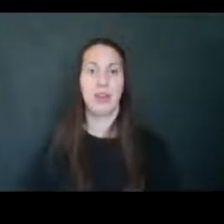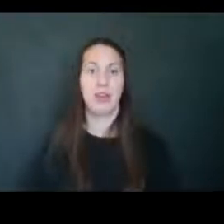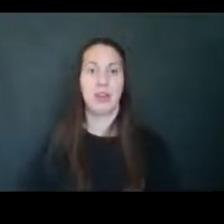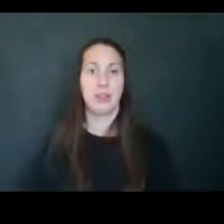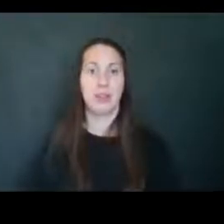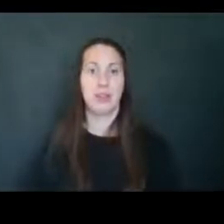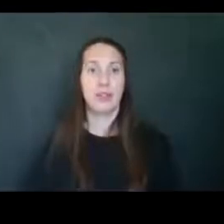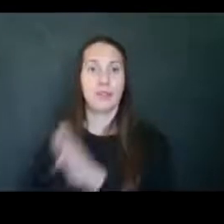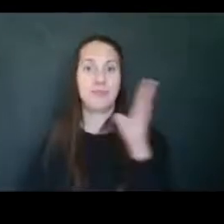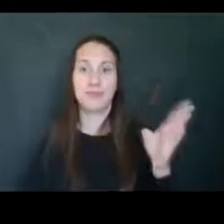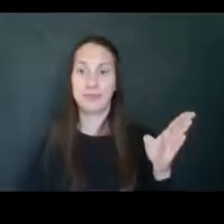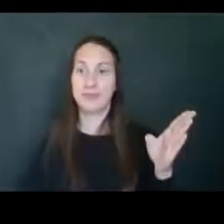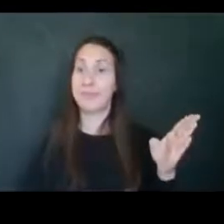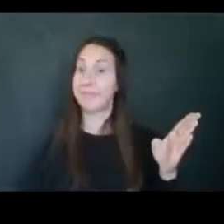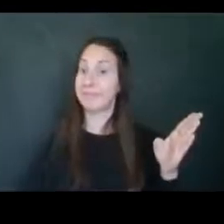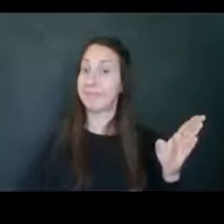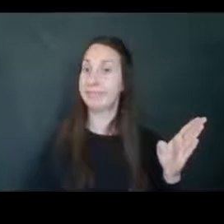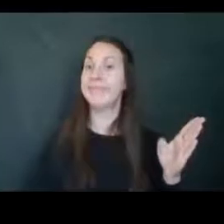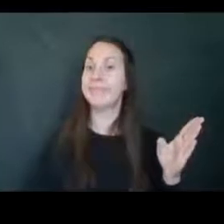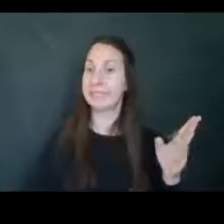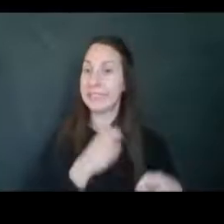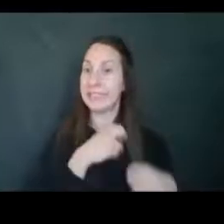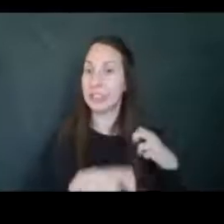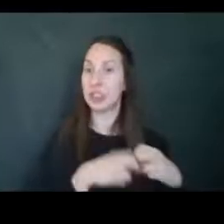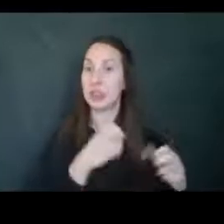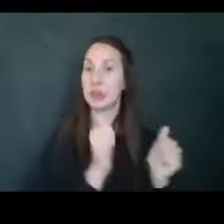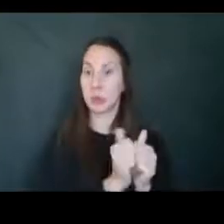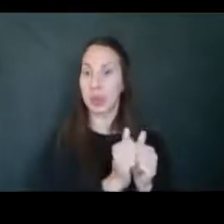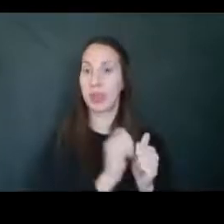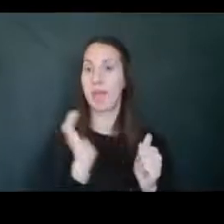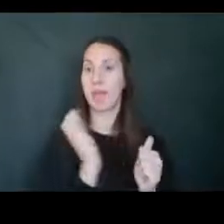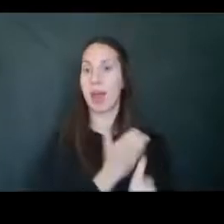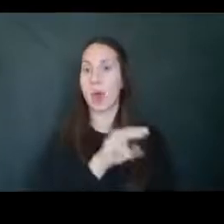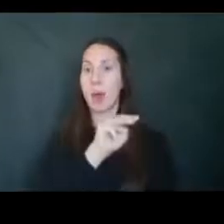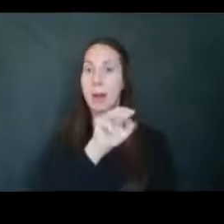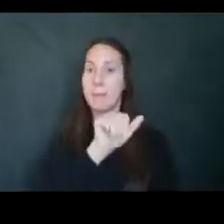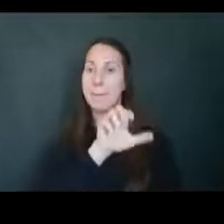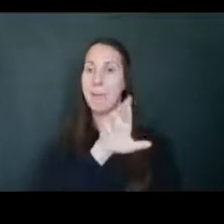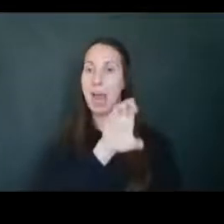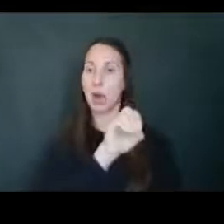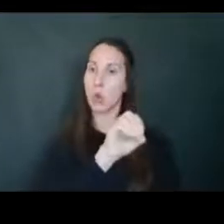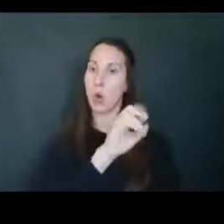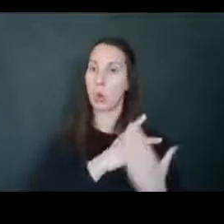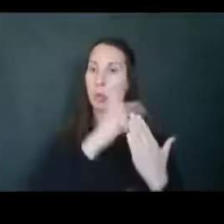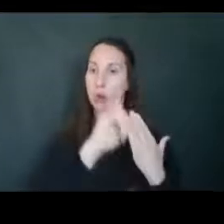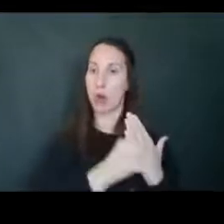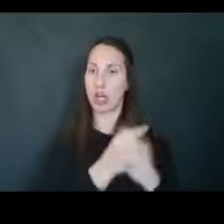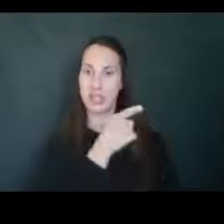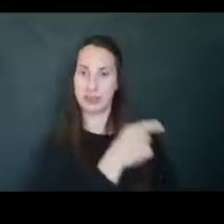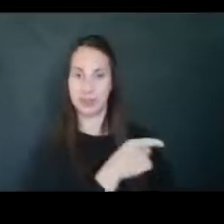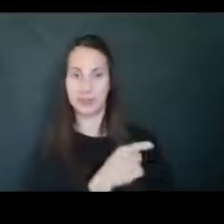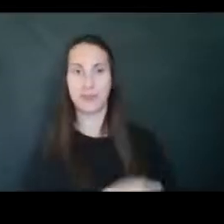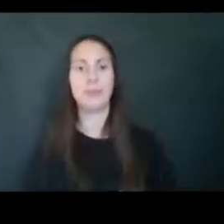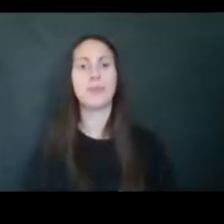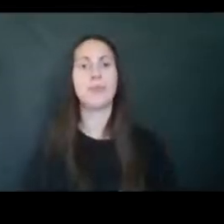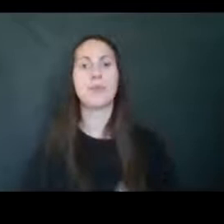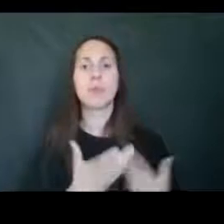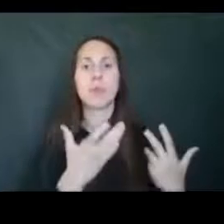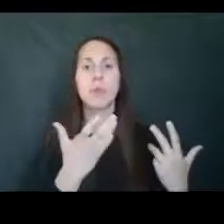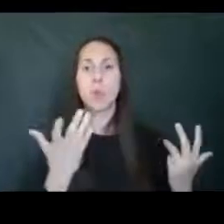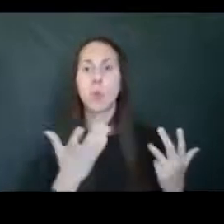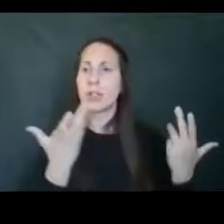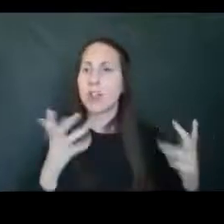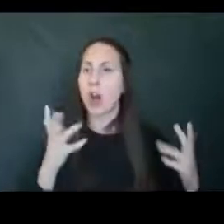So the key issues with our macro project, with Harm Our Cause, was what's already being done and who's doing